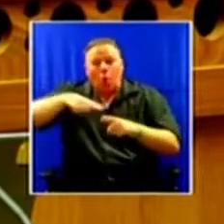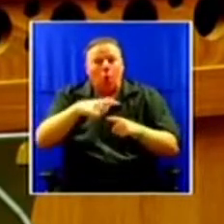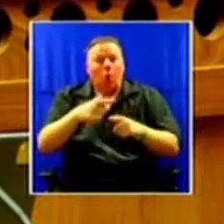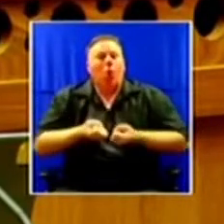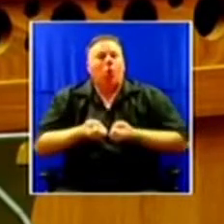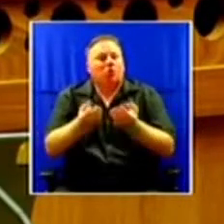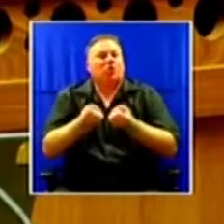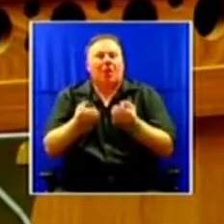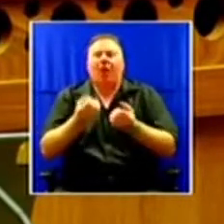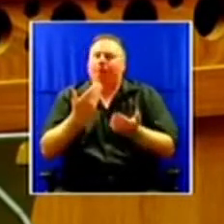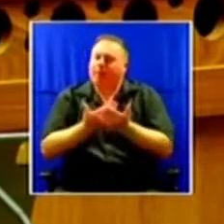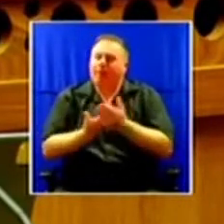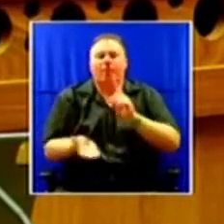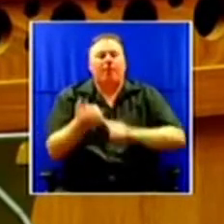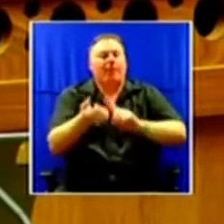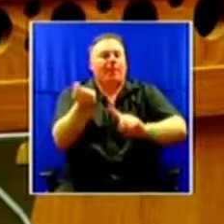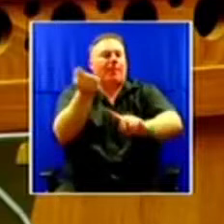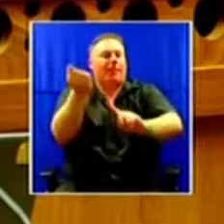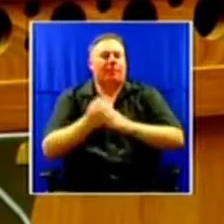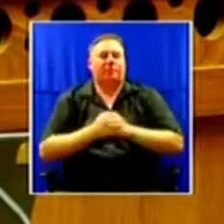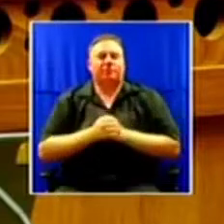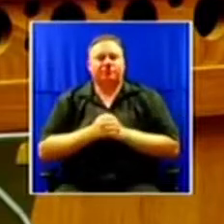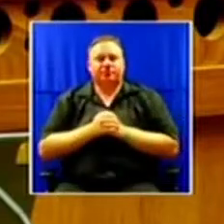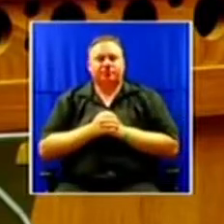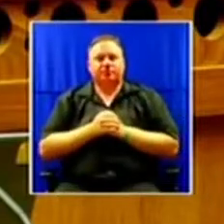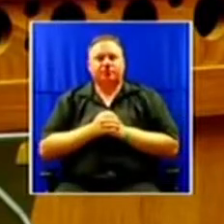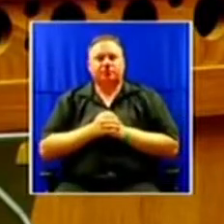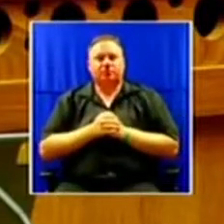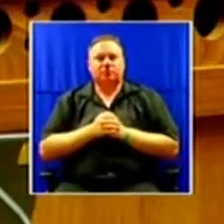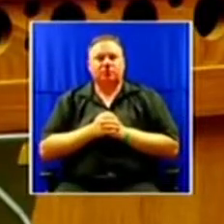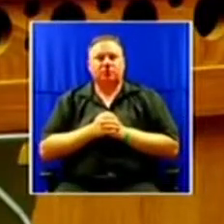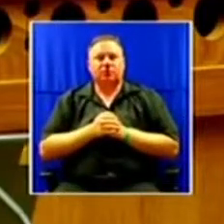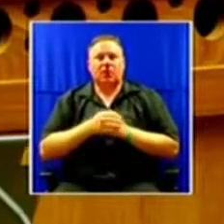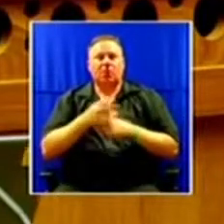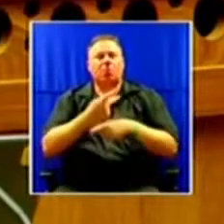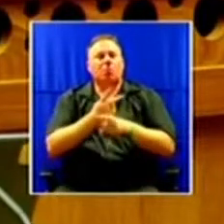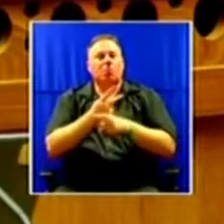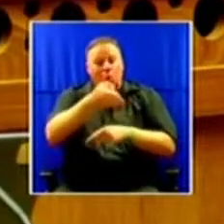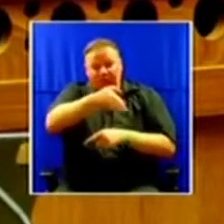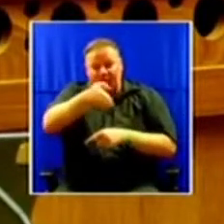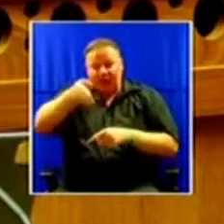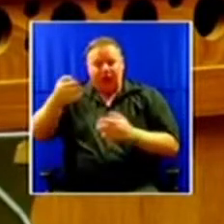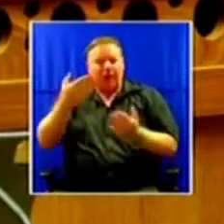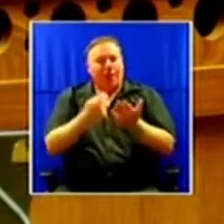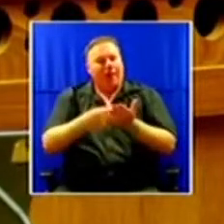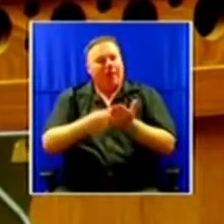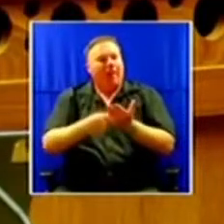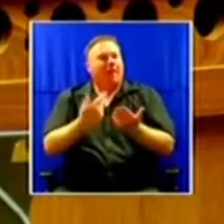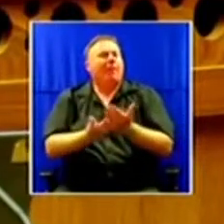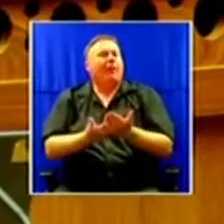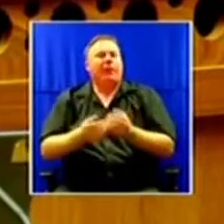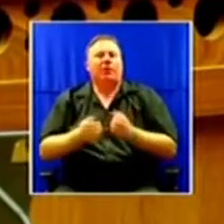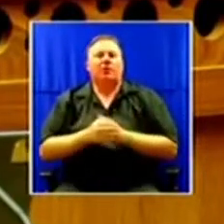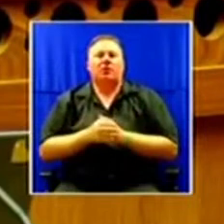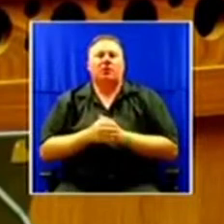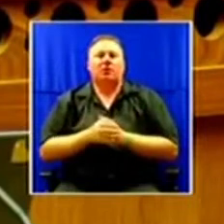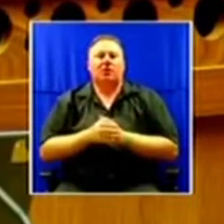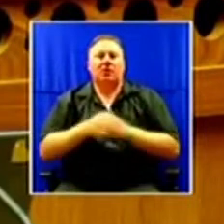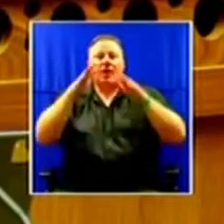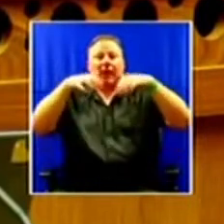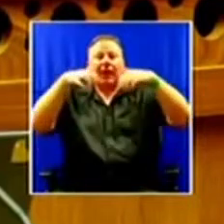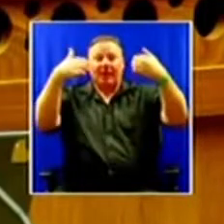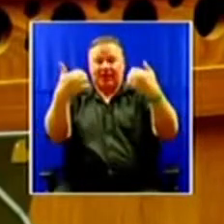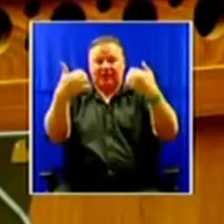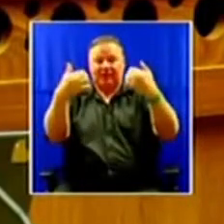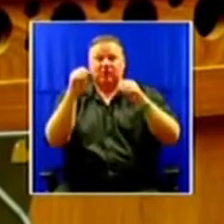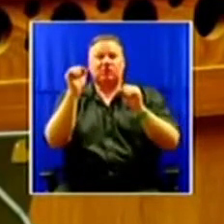chains become more open for locally manufactured products. To this end, Cabinet approved